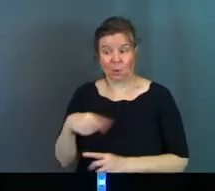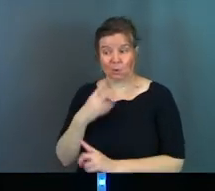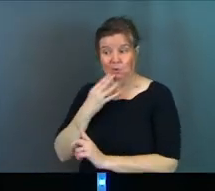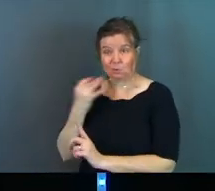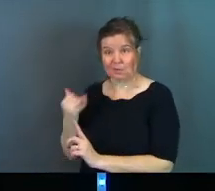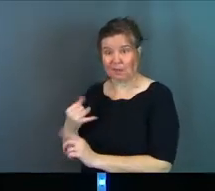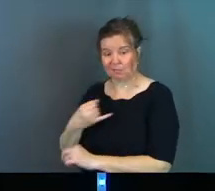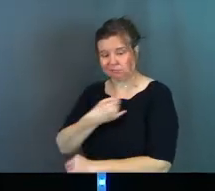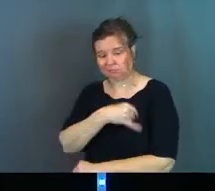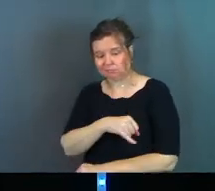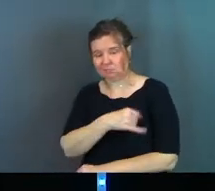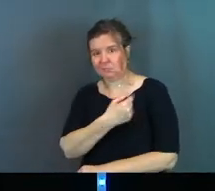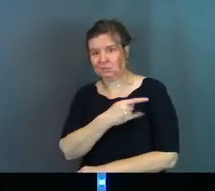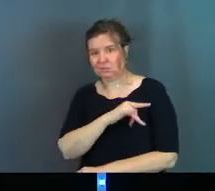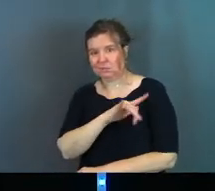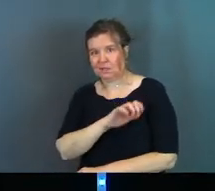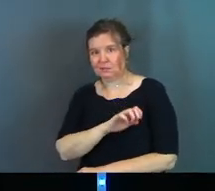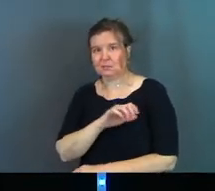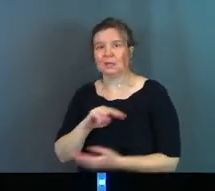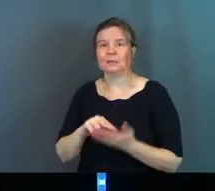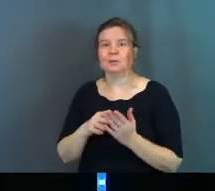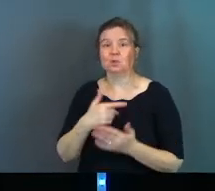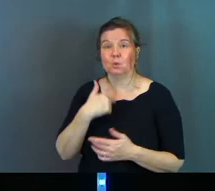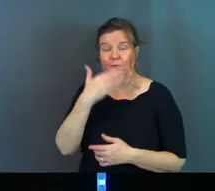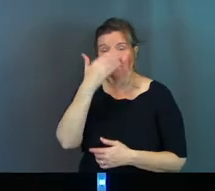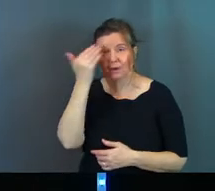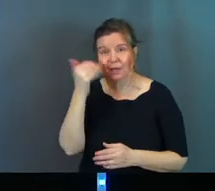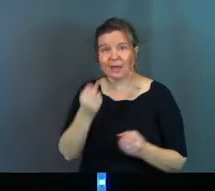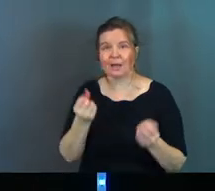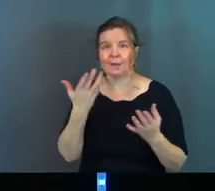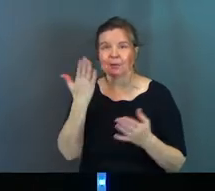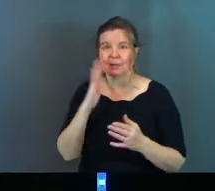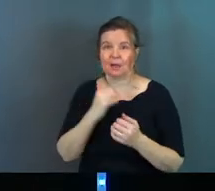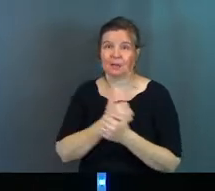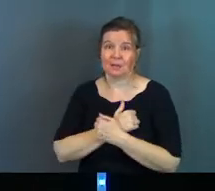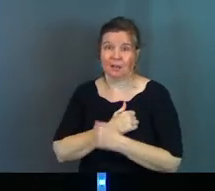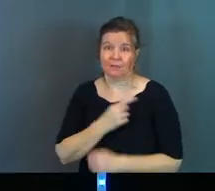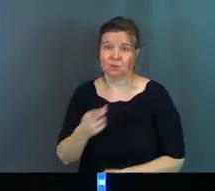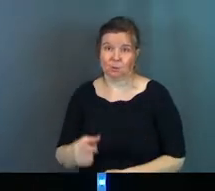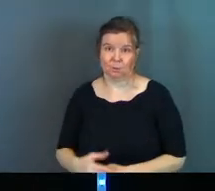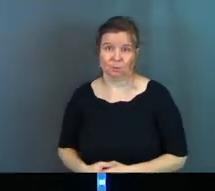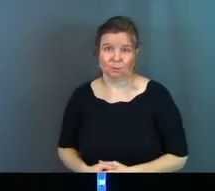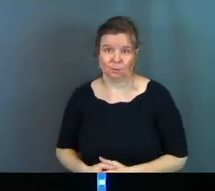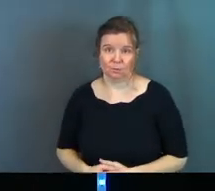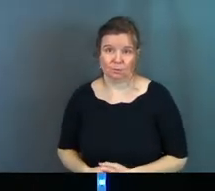Jews right now and not Gentiles, it means you've forgotten how much God loves you.